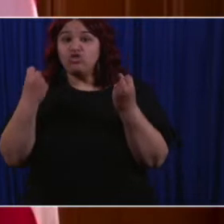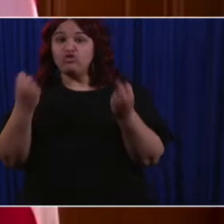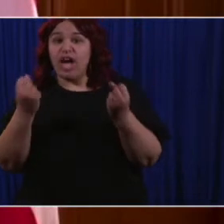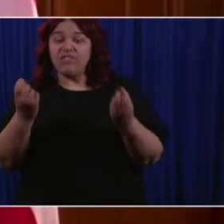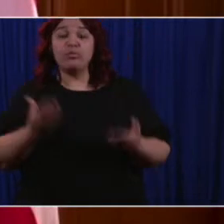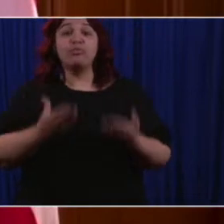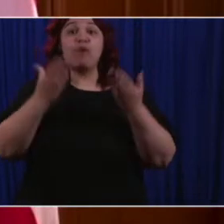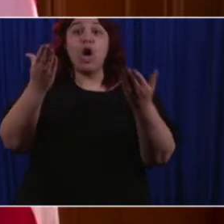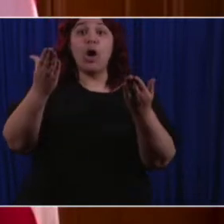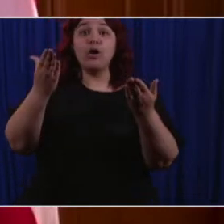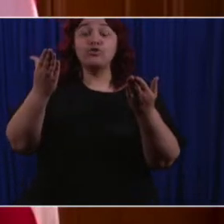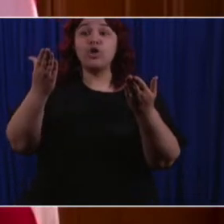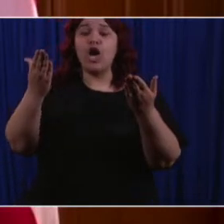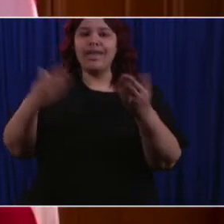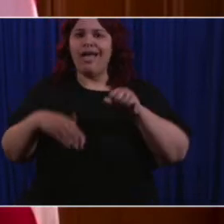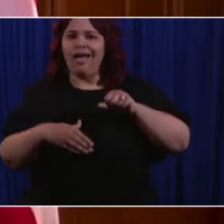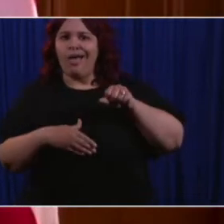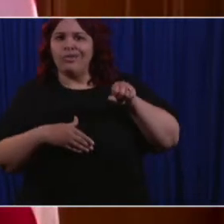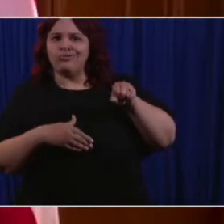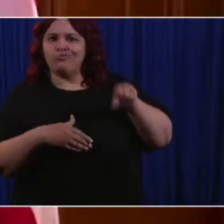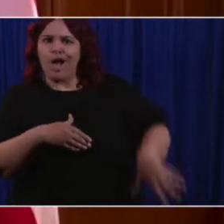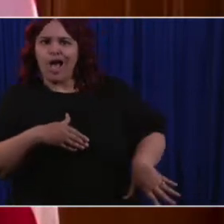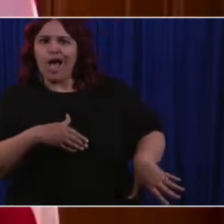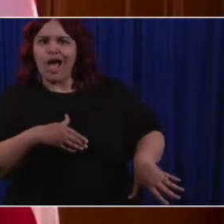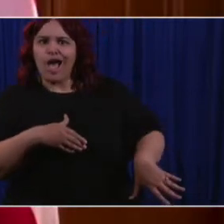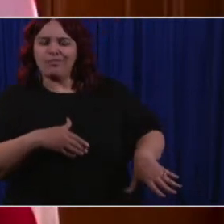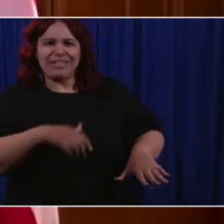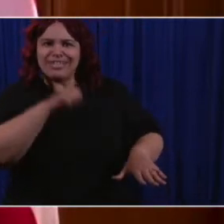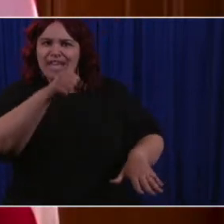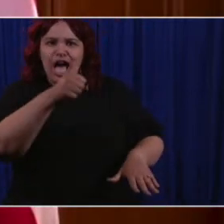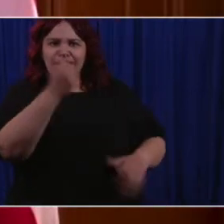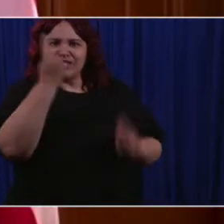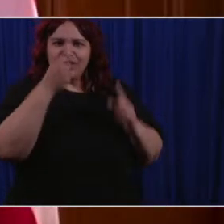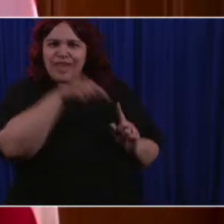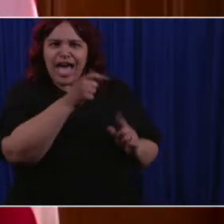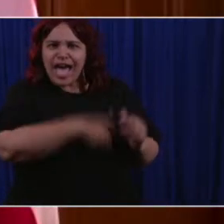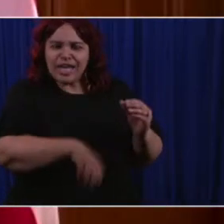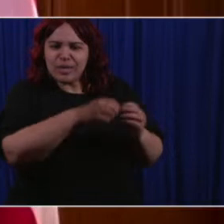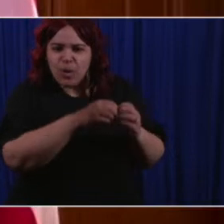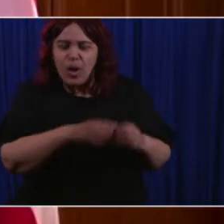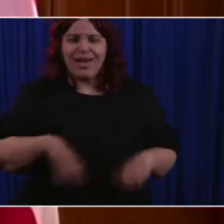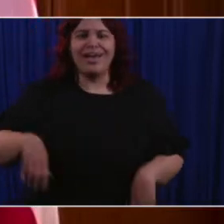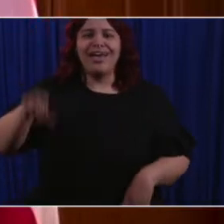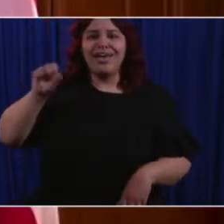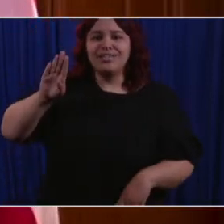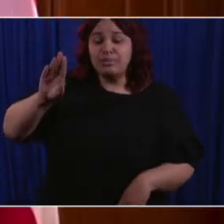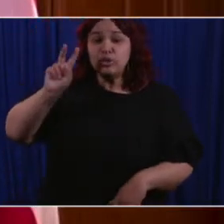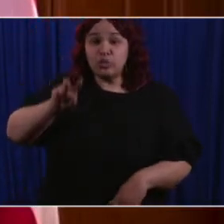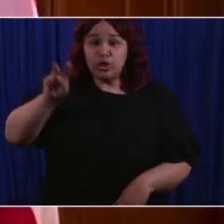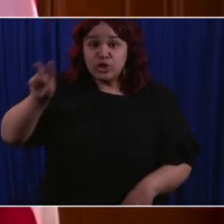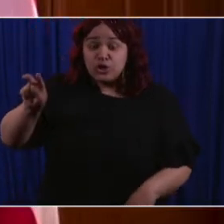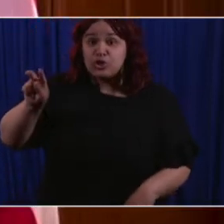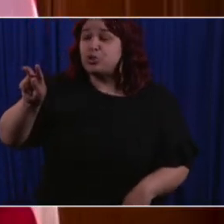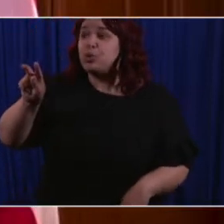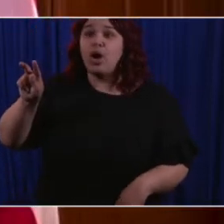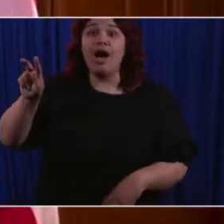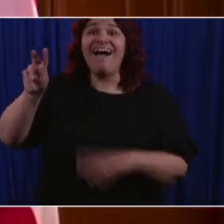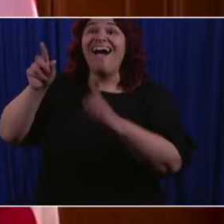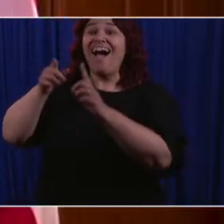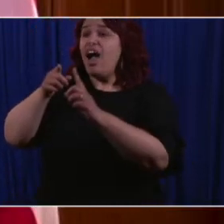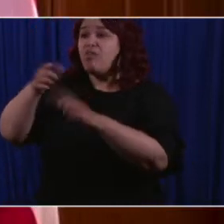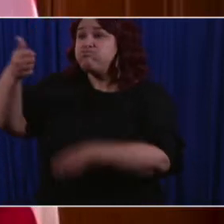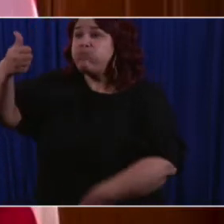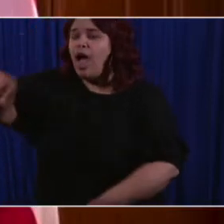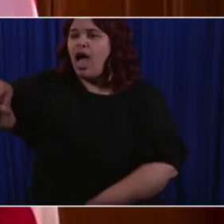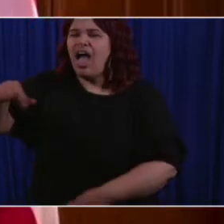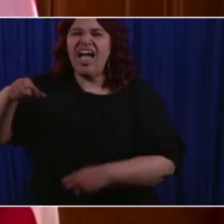now SB 22 veto overridden. So with all of that, your friends say you came to the governor's office with a vision for the state. Can you